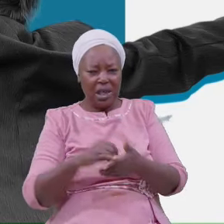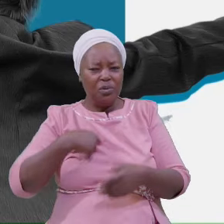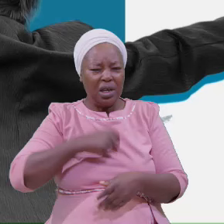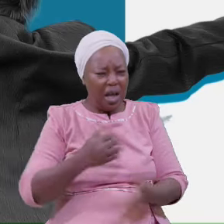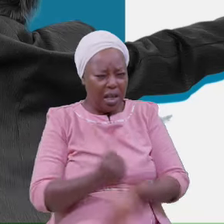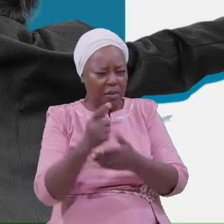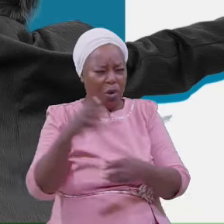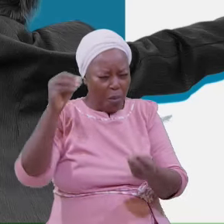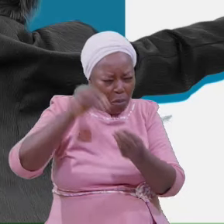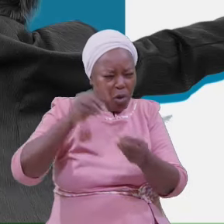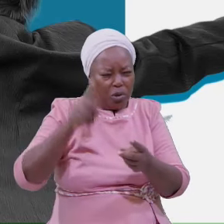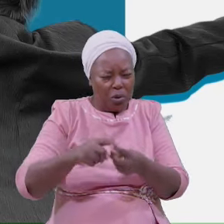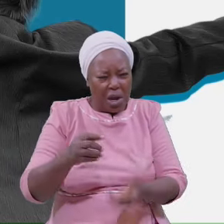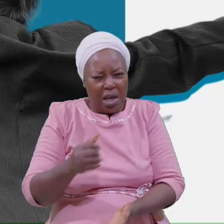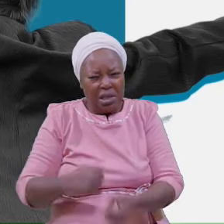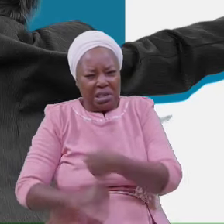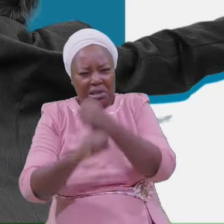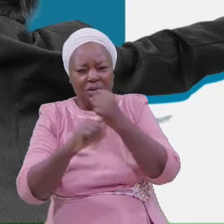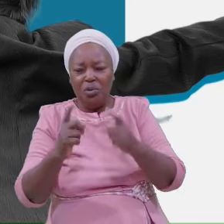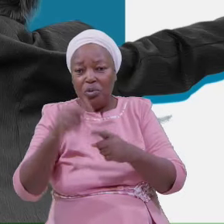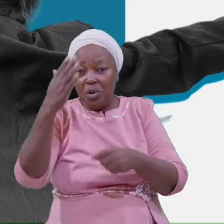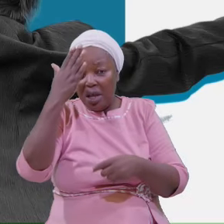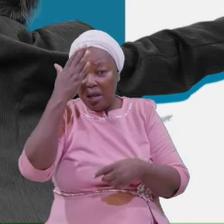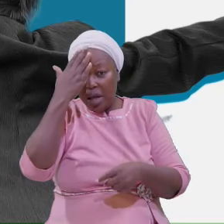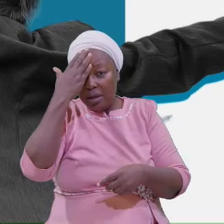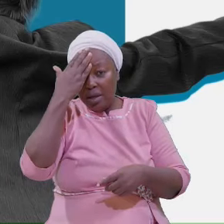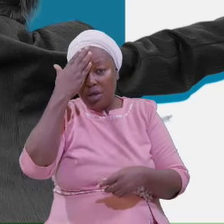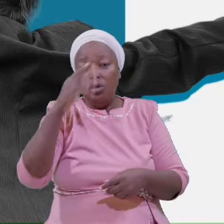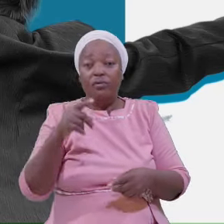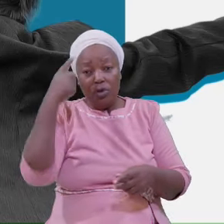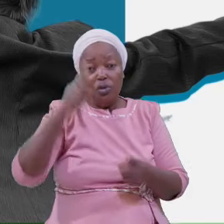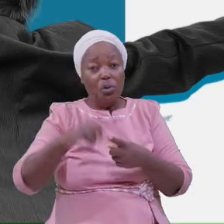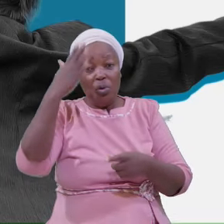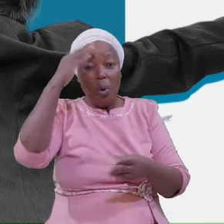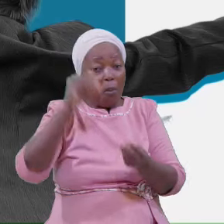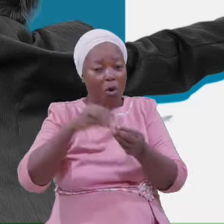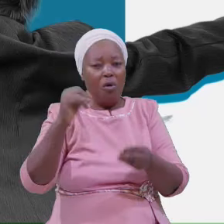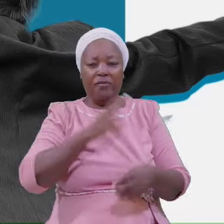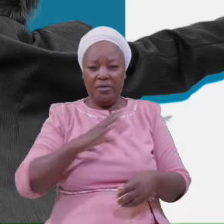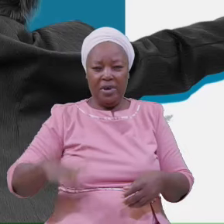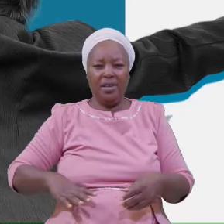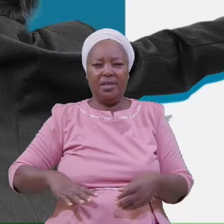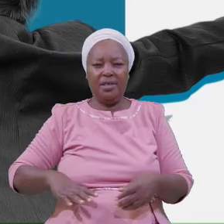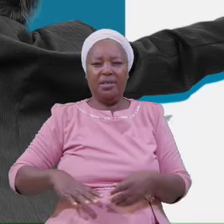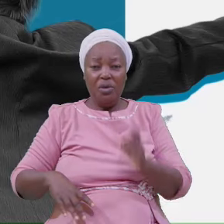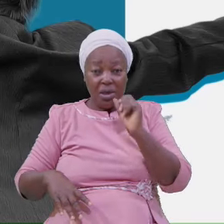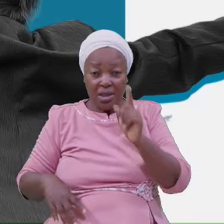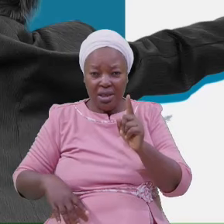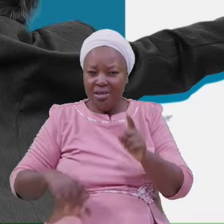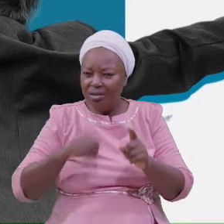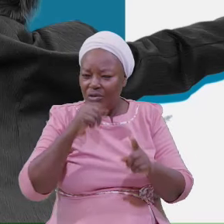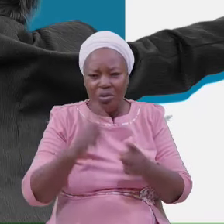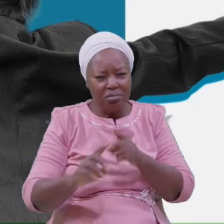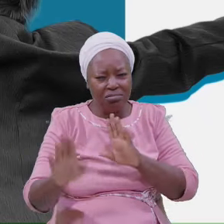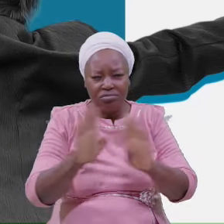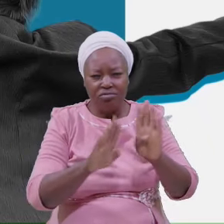you click on that link, and then that link will take you to a place you fill a form